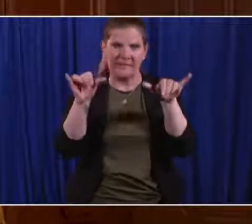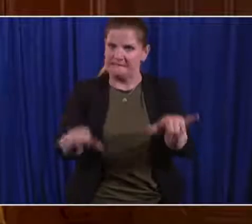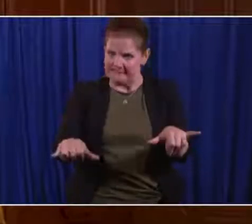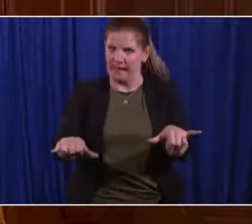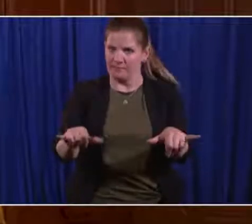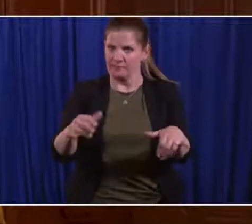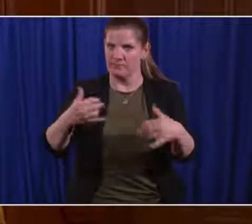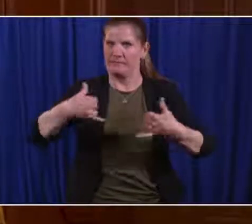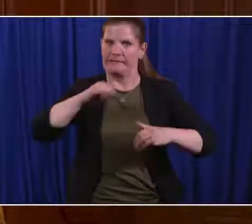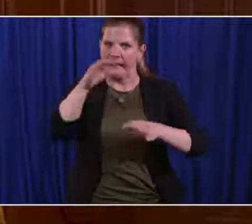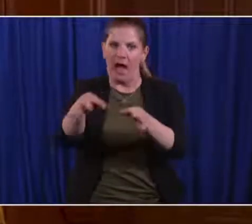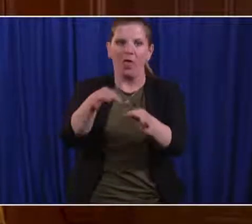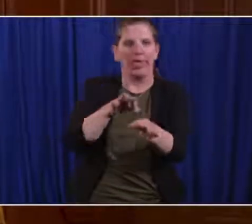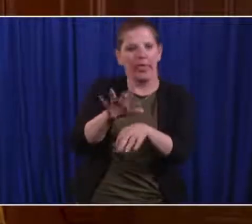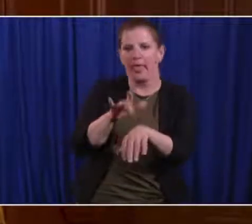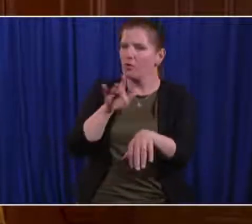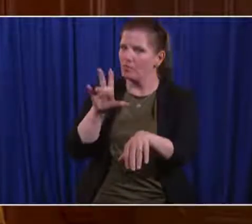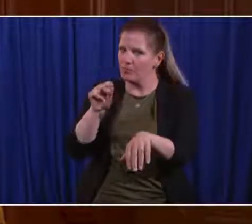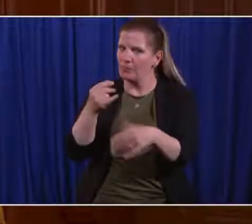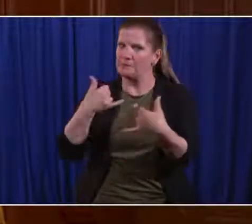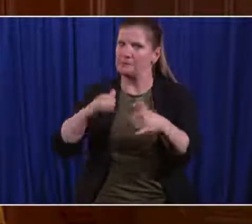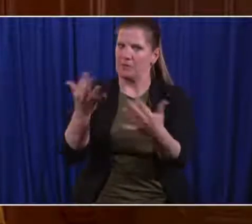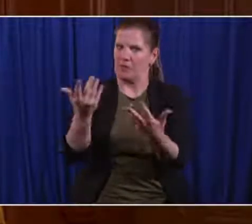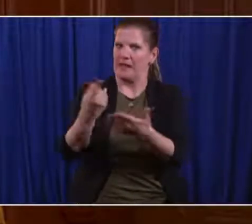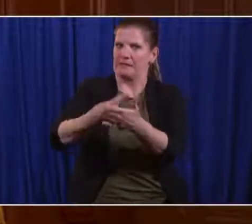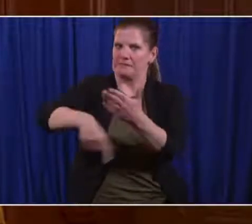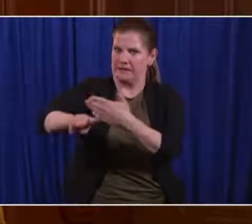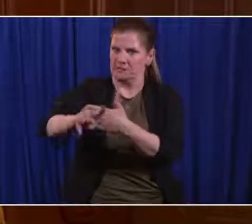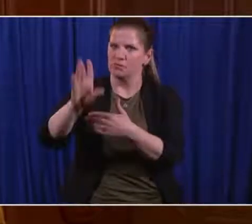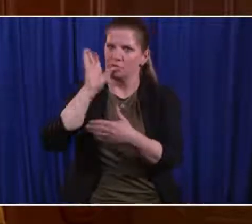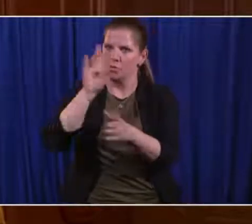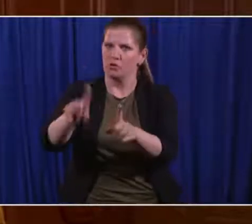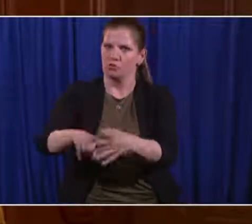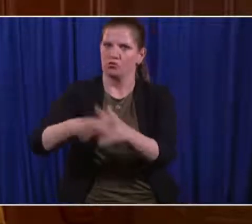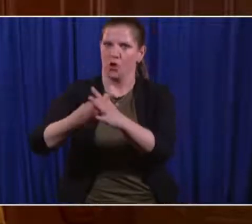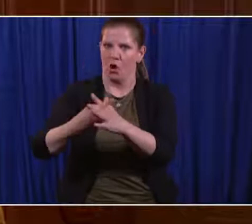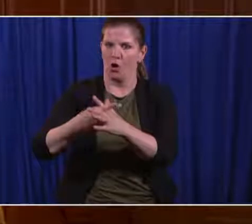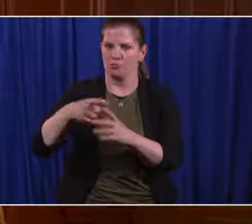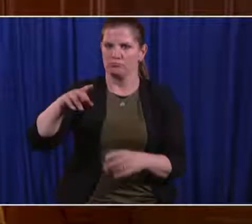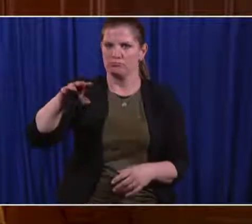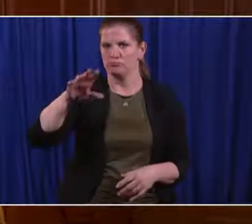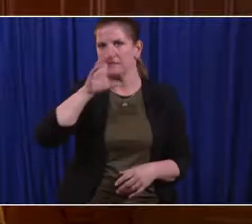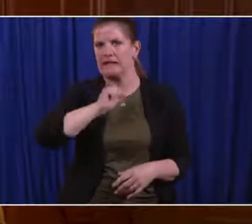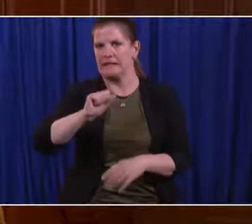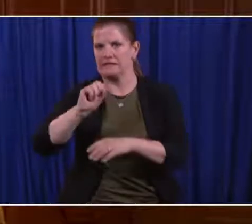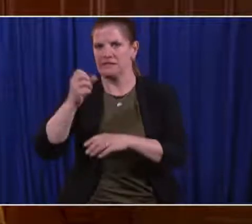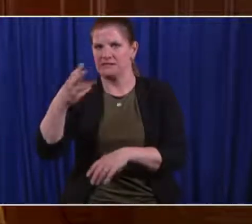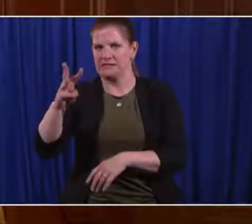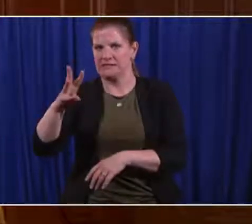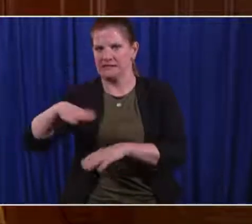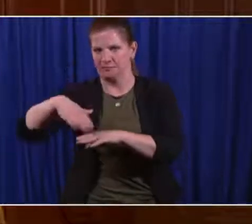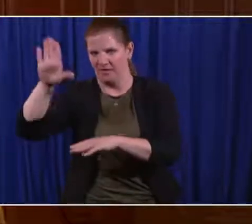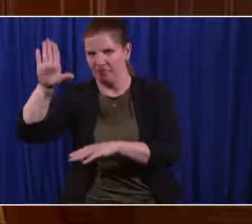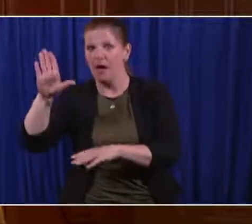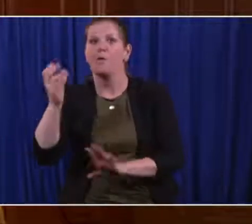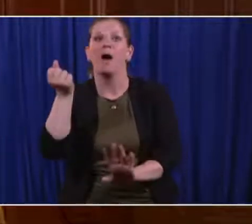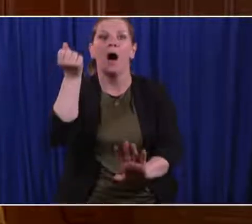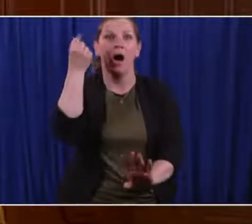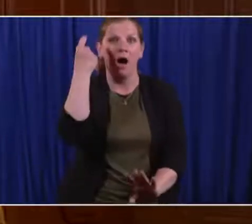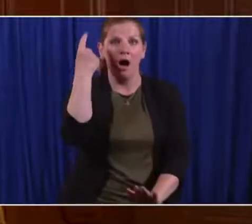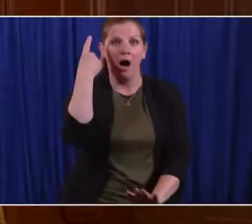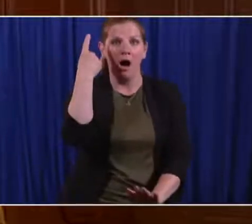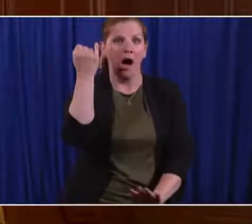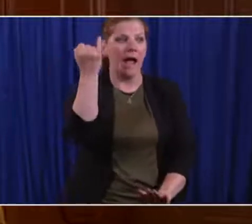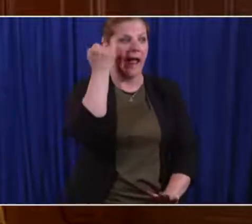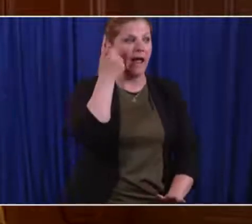But if a provider, and we now have over 1,300 providers in the state, our pharmacies and our health